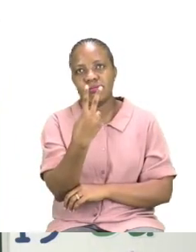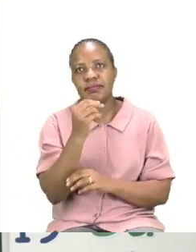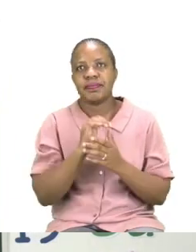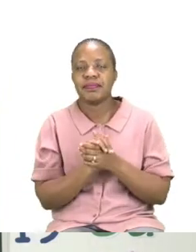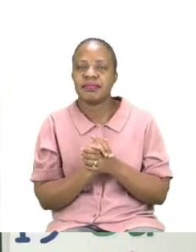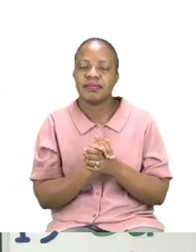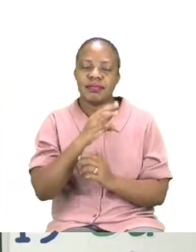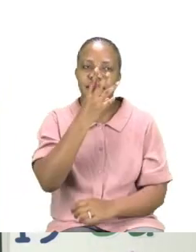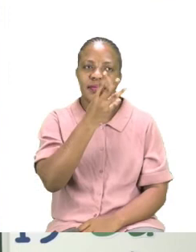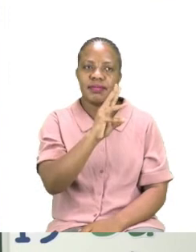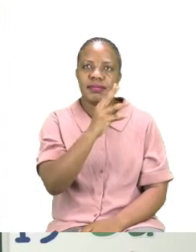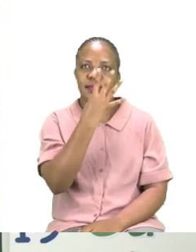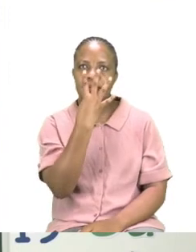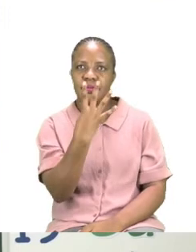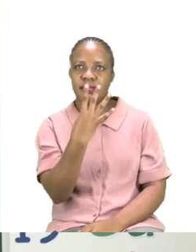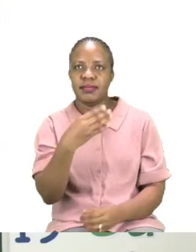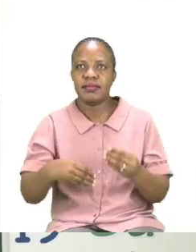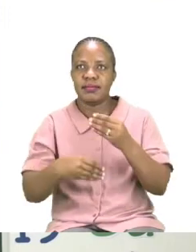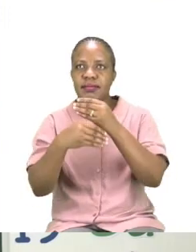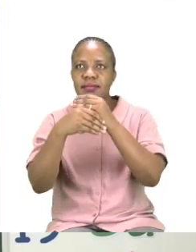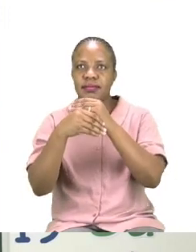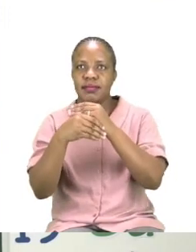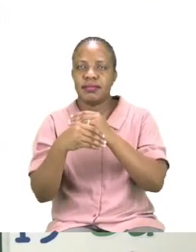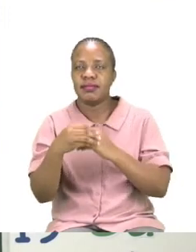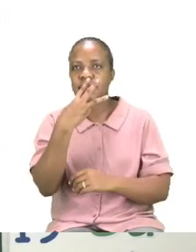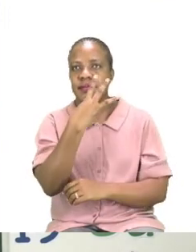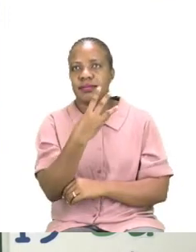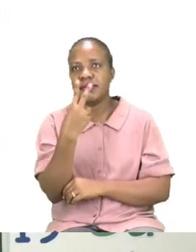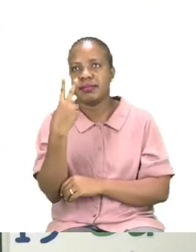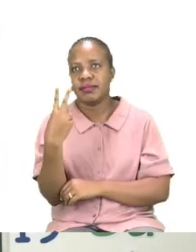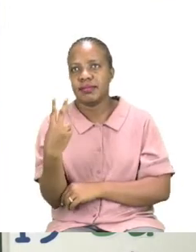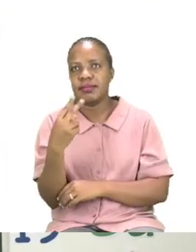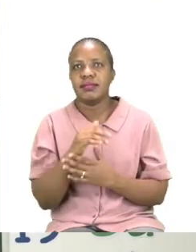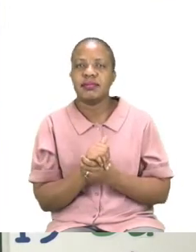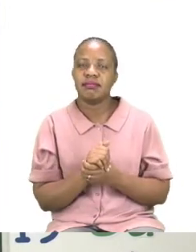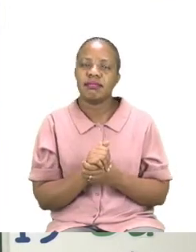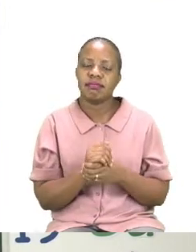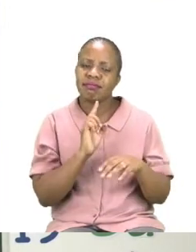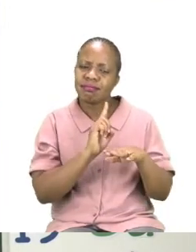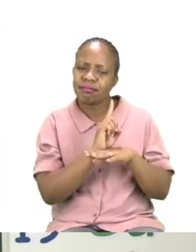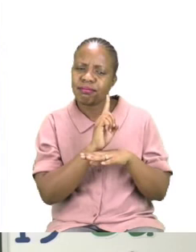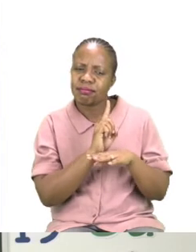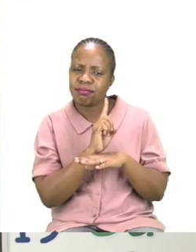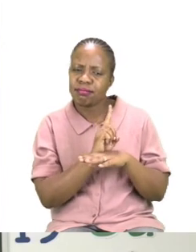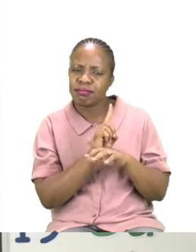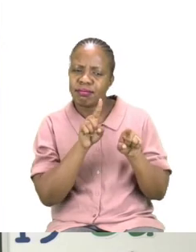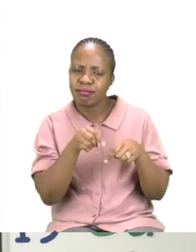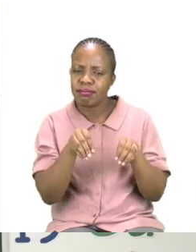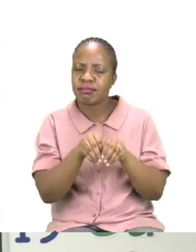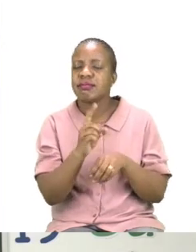says 64 plus 32. So what is the first thing we're going to do, boys and